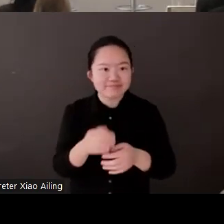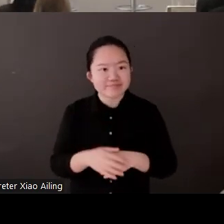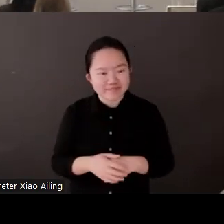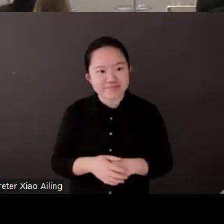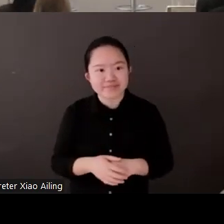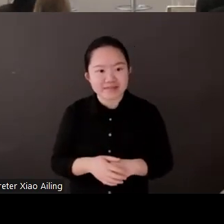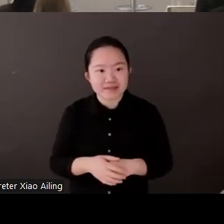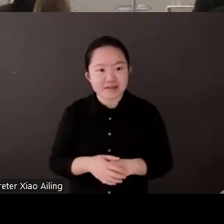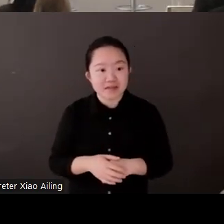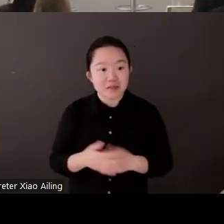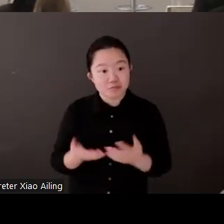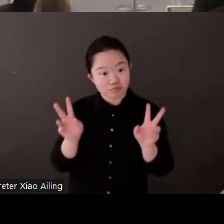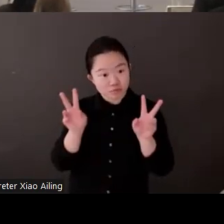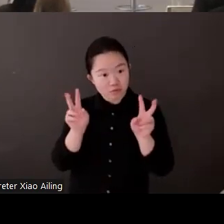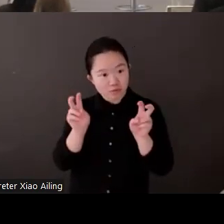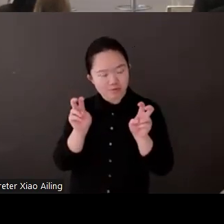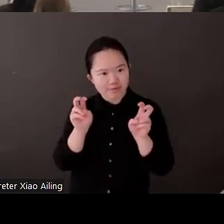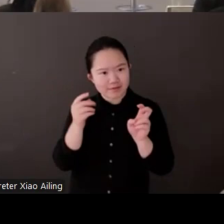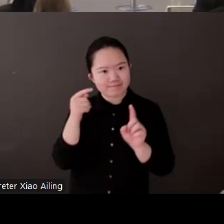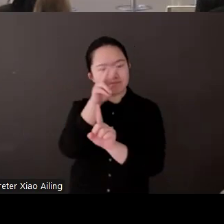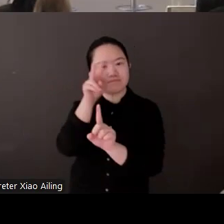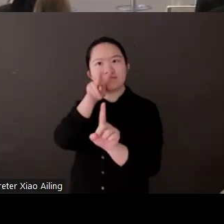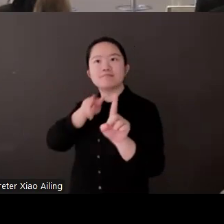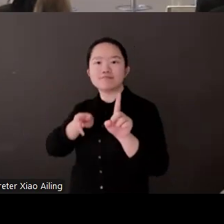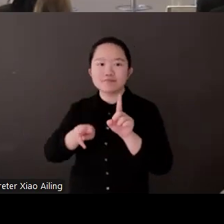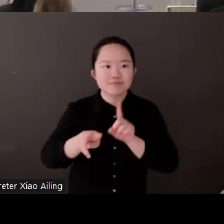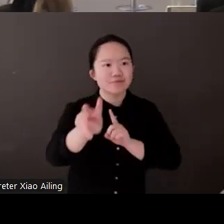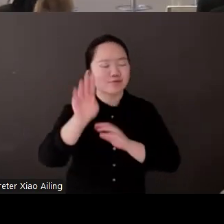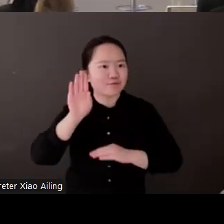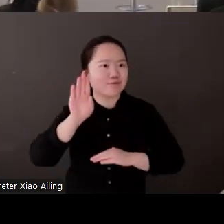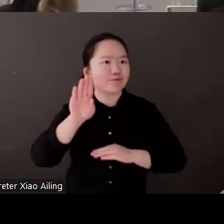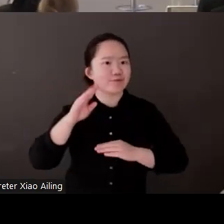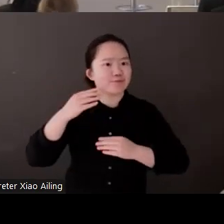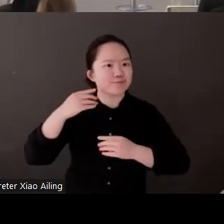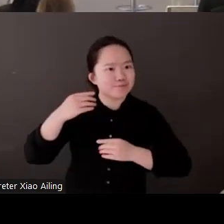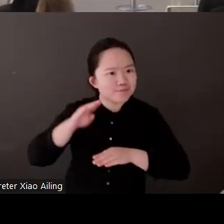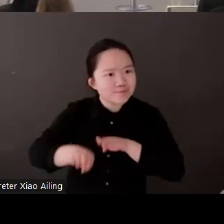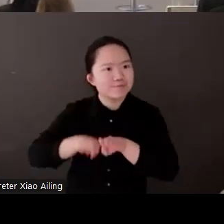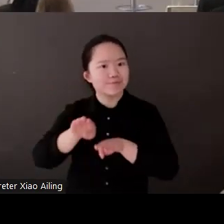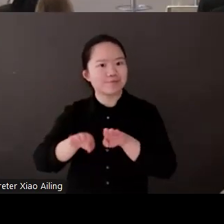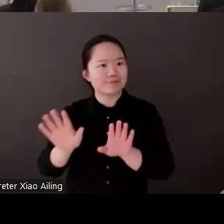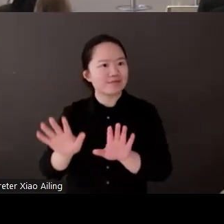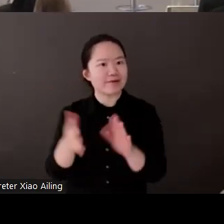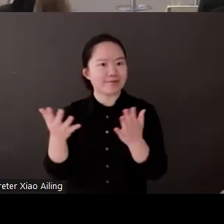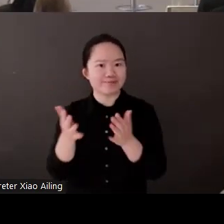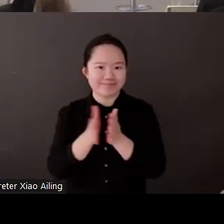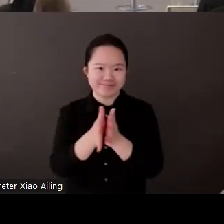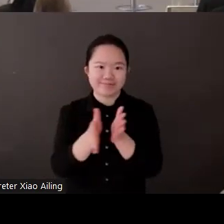future. So we talked about this and we heard it both from